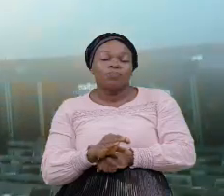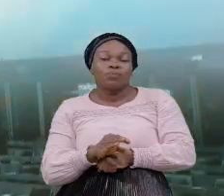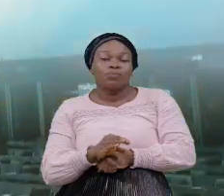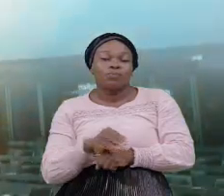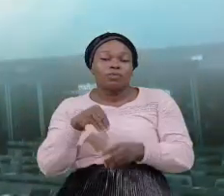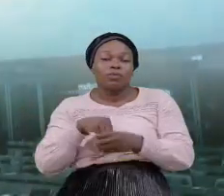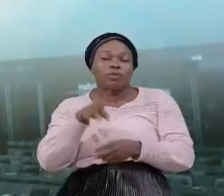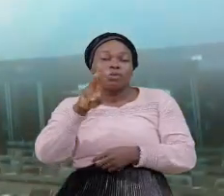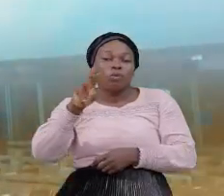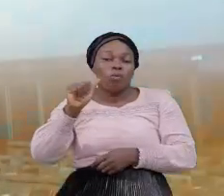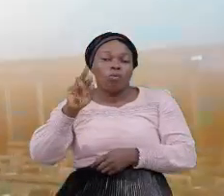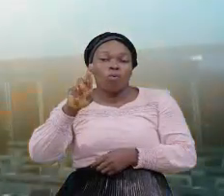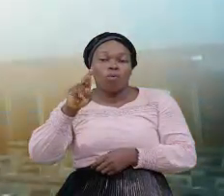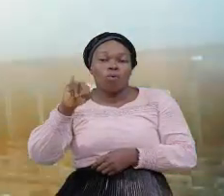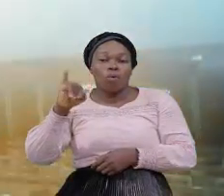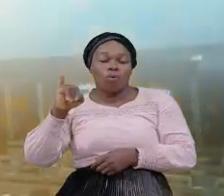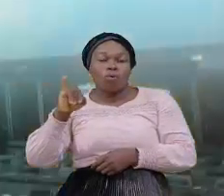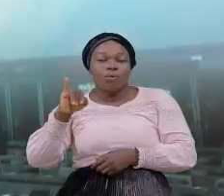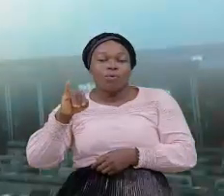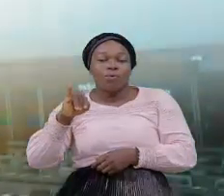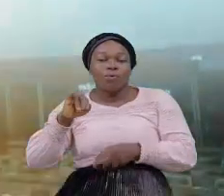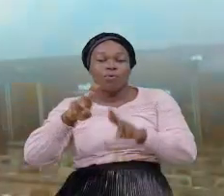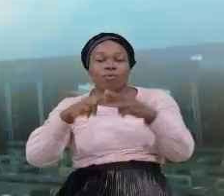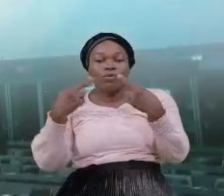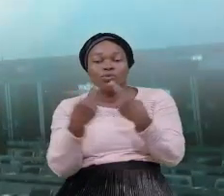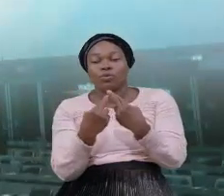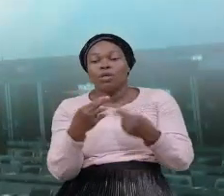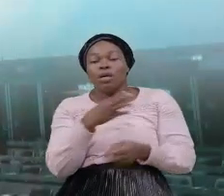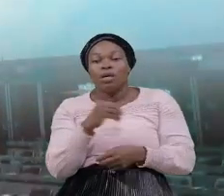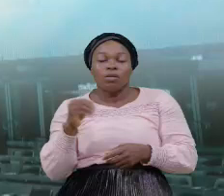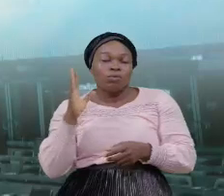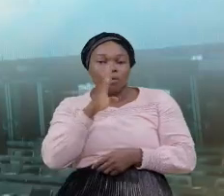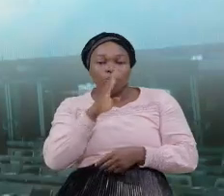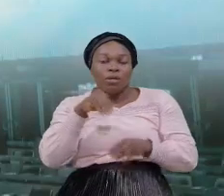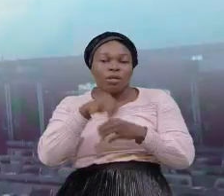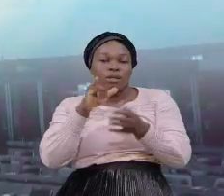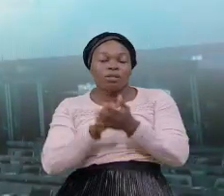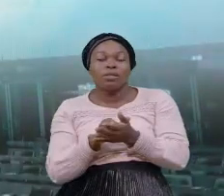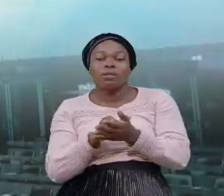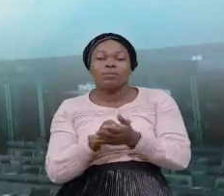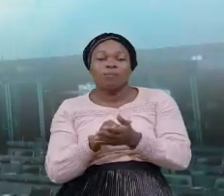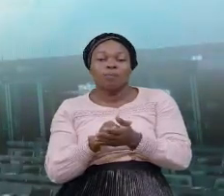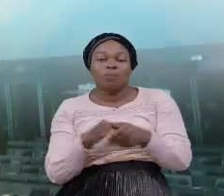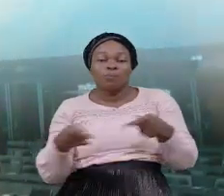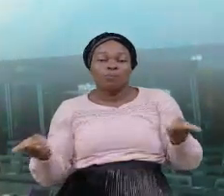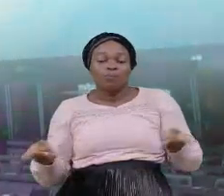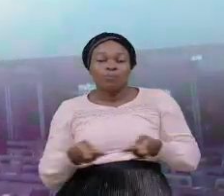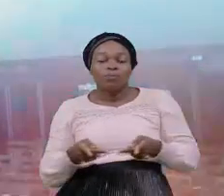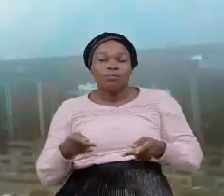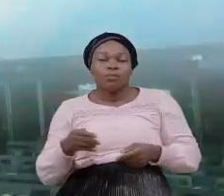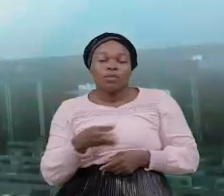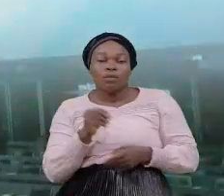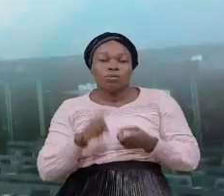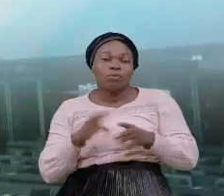are holding it at the headquarters church in Deco Road. So let's make ourselves